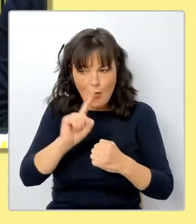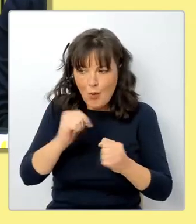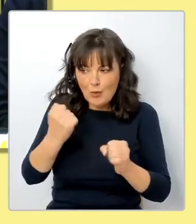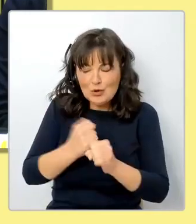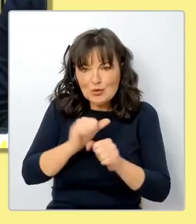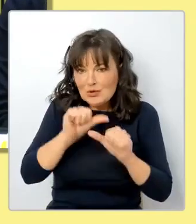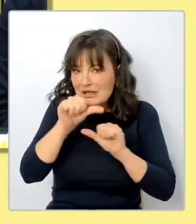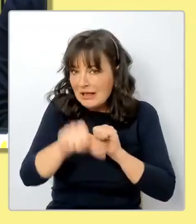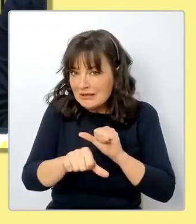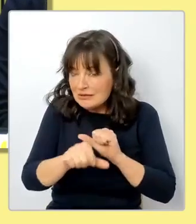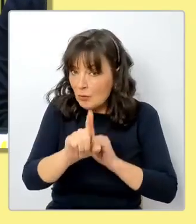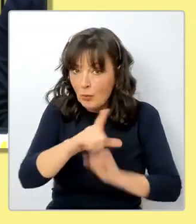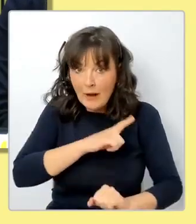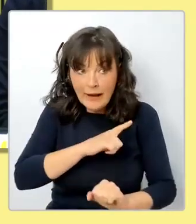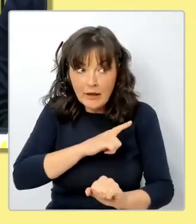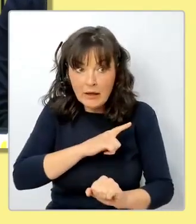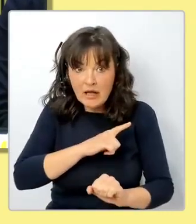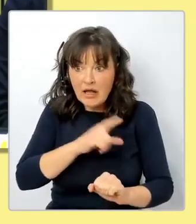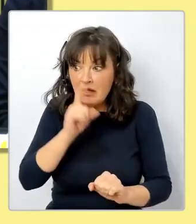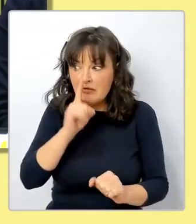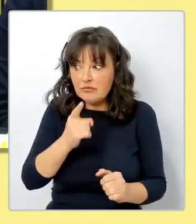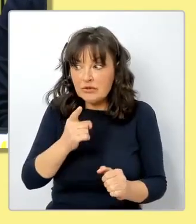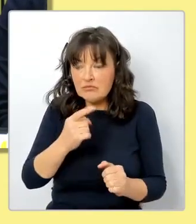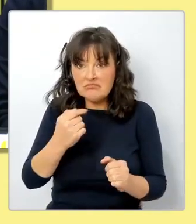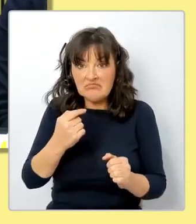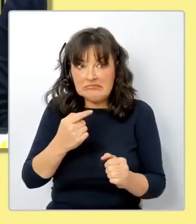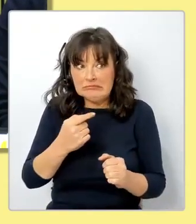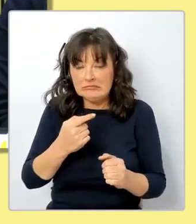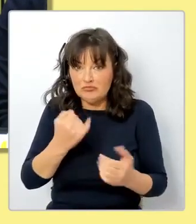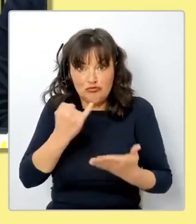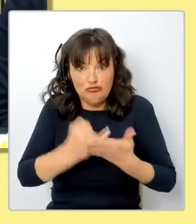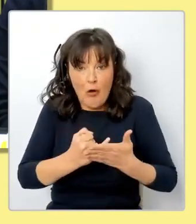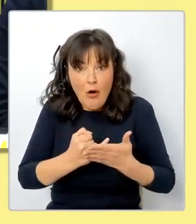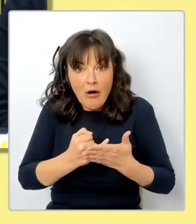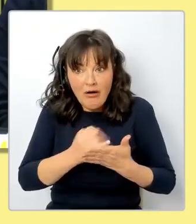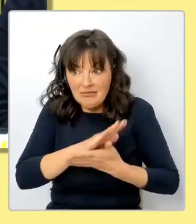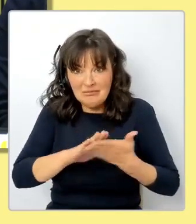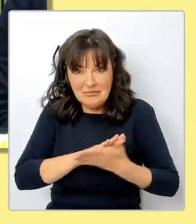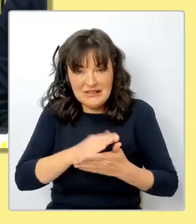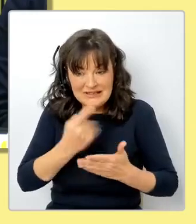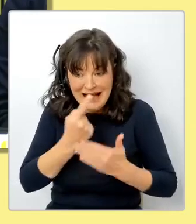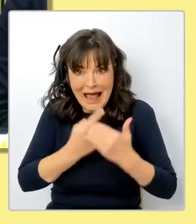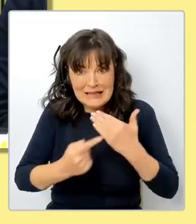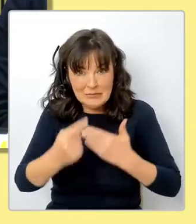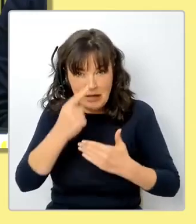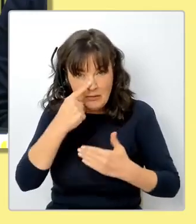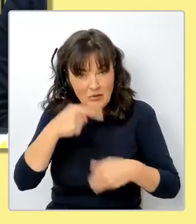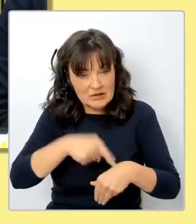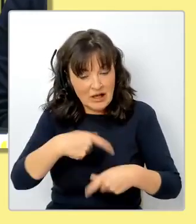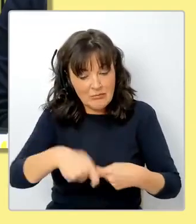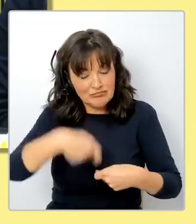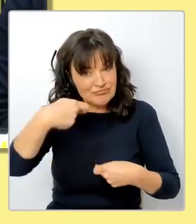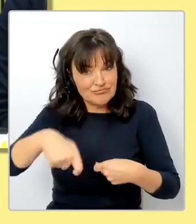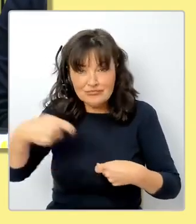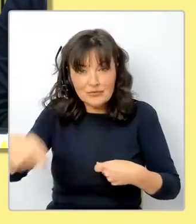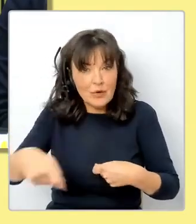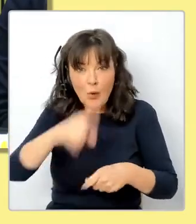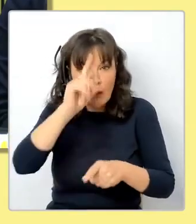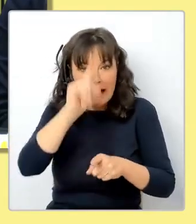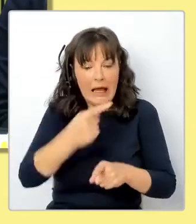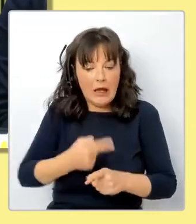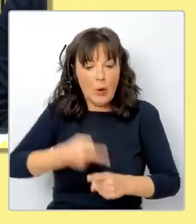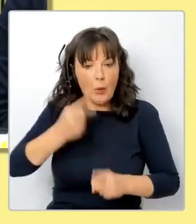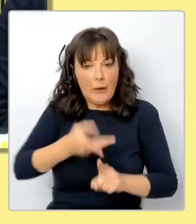then we're, you know, independence will take longer. There are no shortcuts to independence. And I think that we